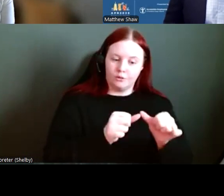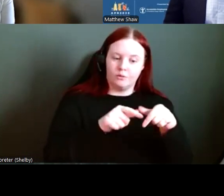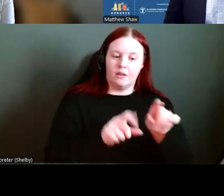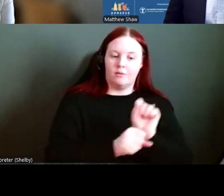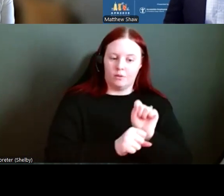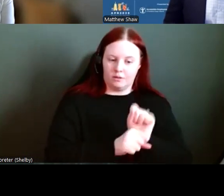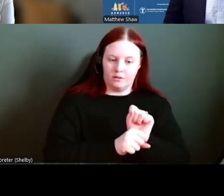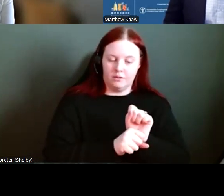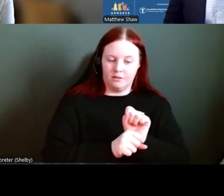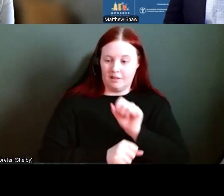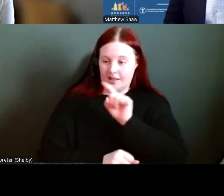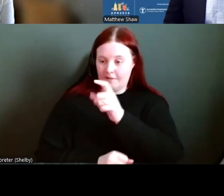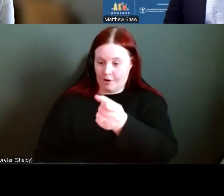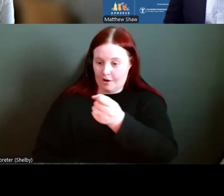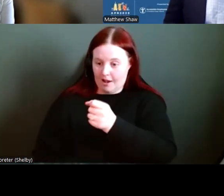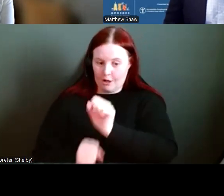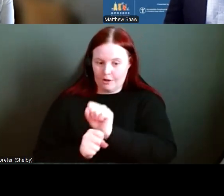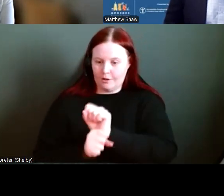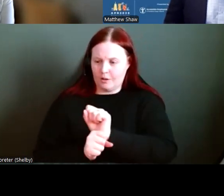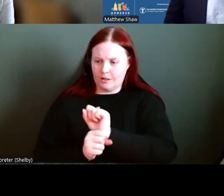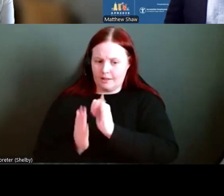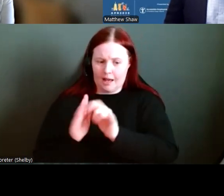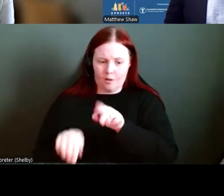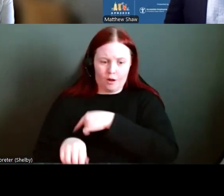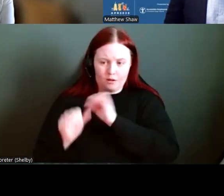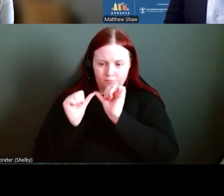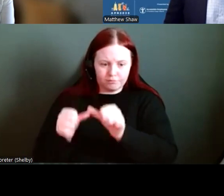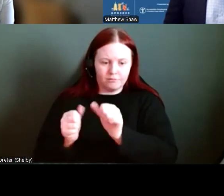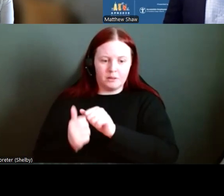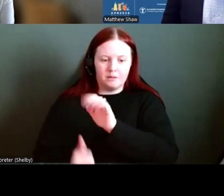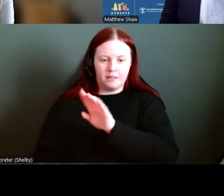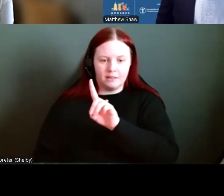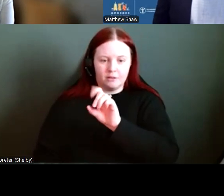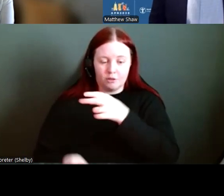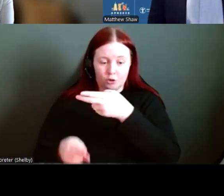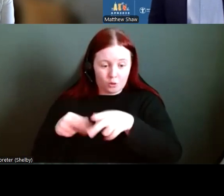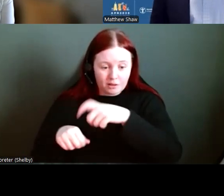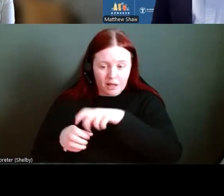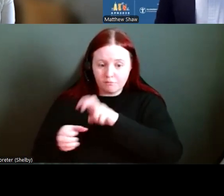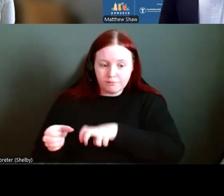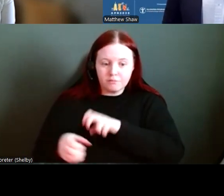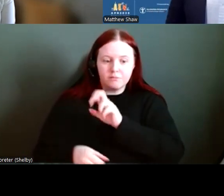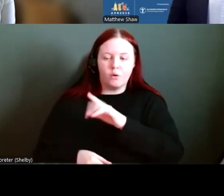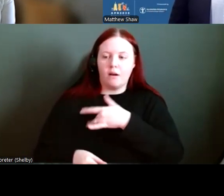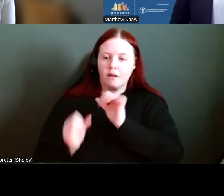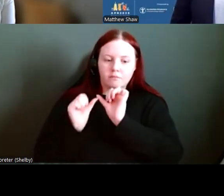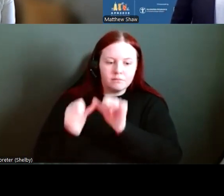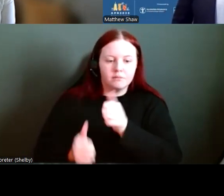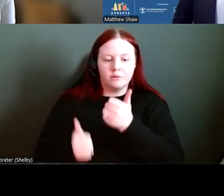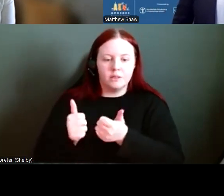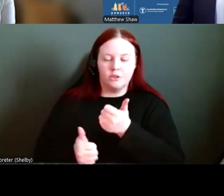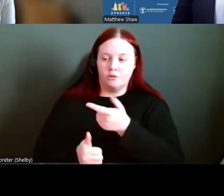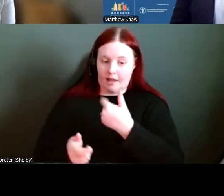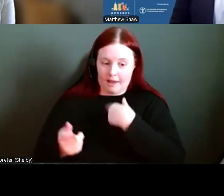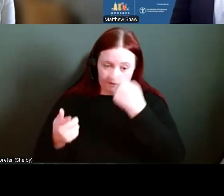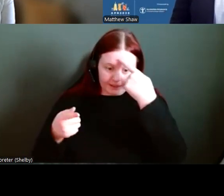How long are folks staying with BDO? Are they feeling fulfilled and finding the right roles at BDO and set up for success with